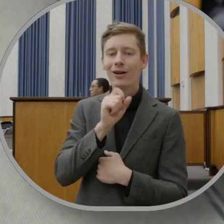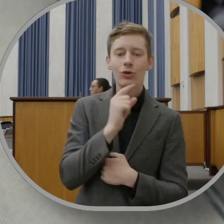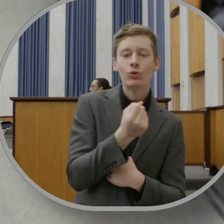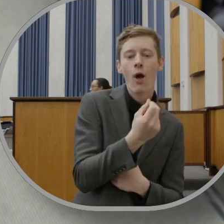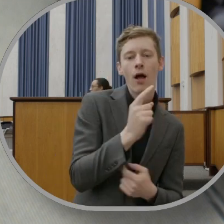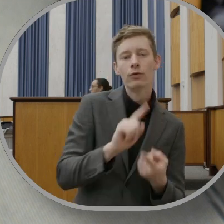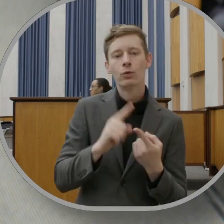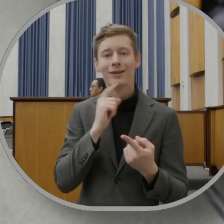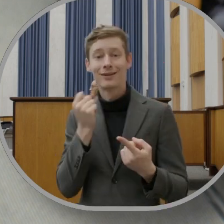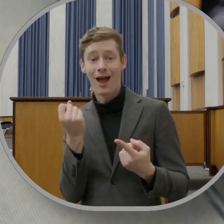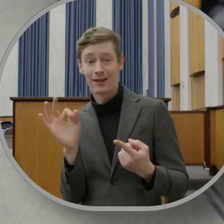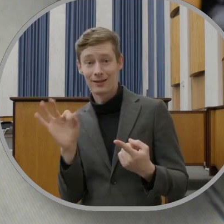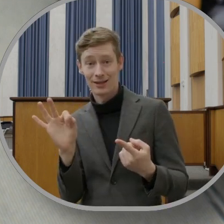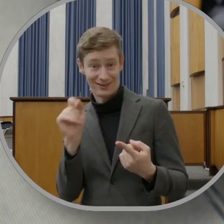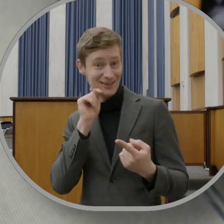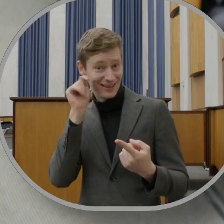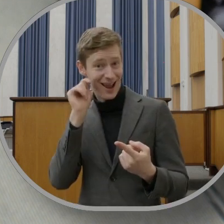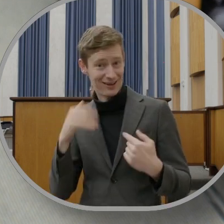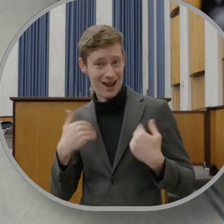years old. And